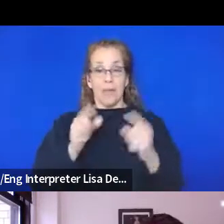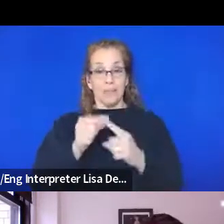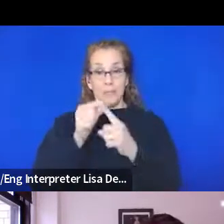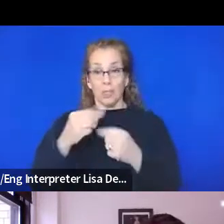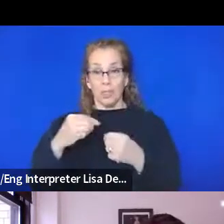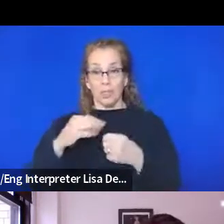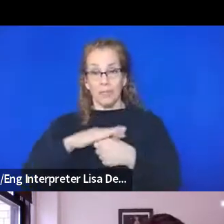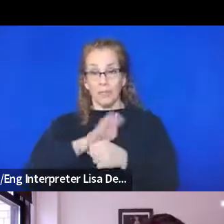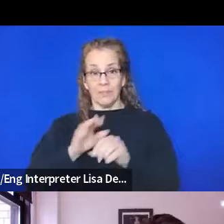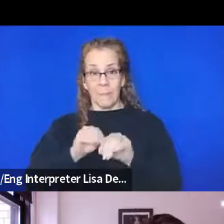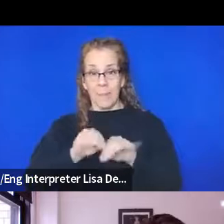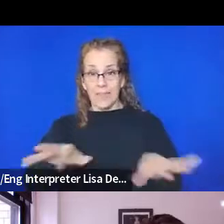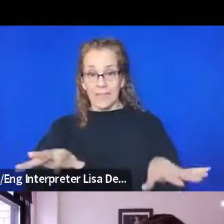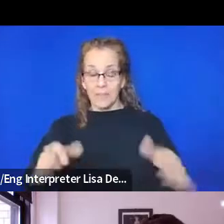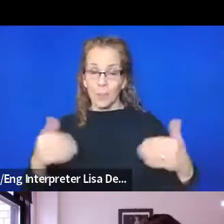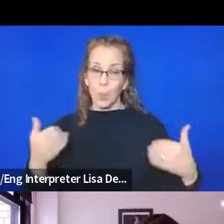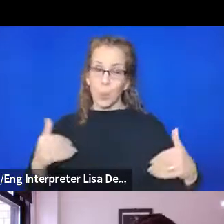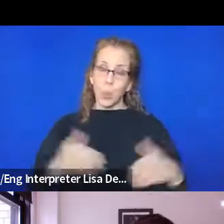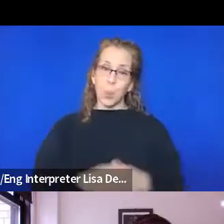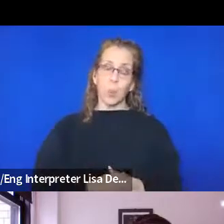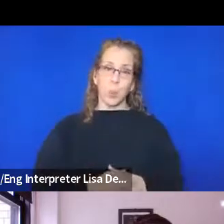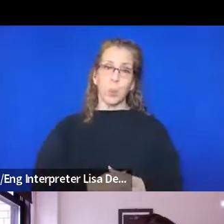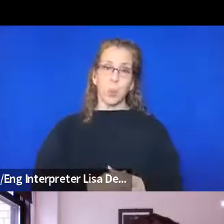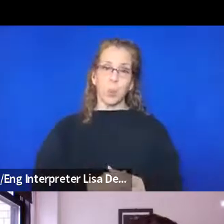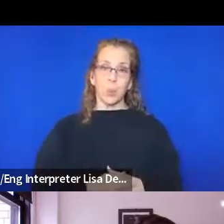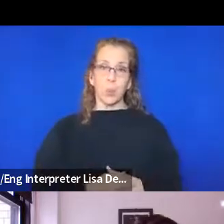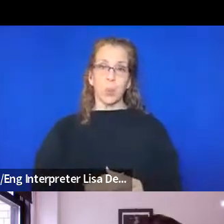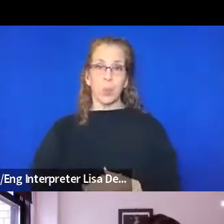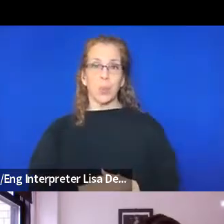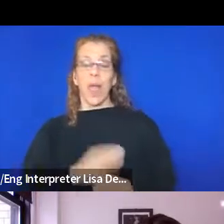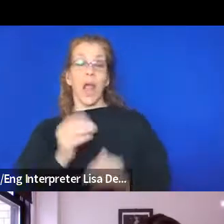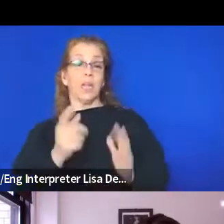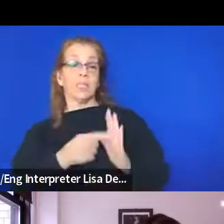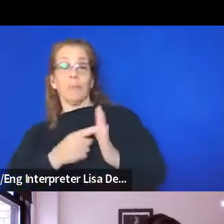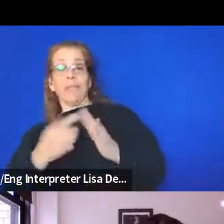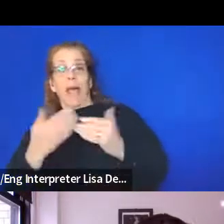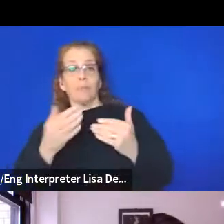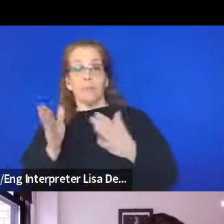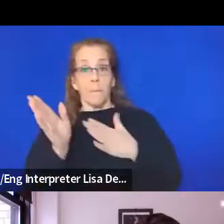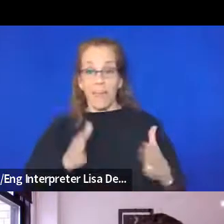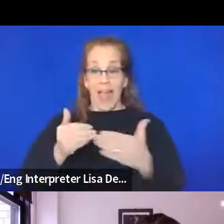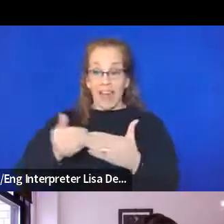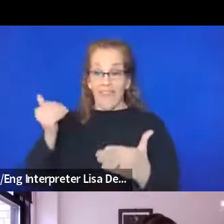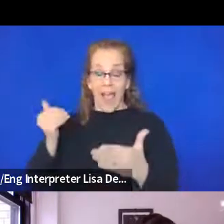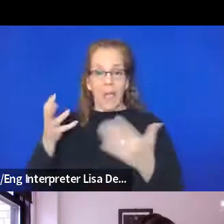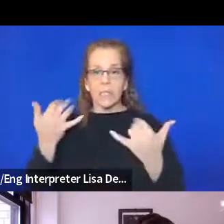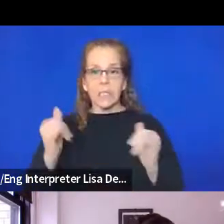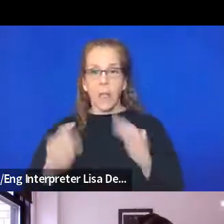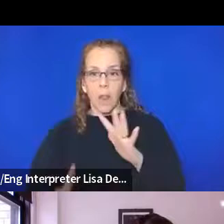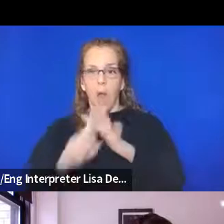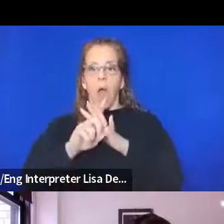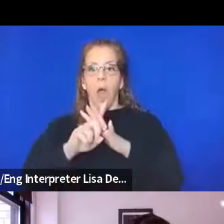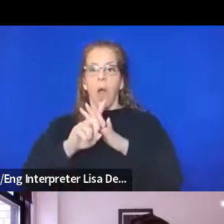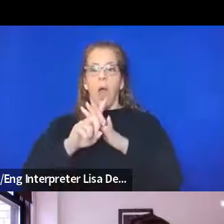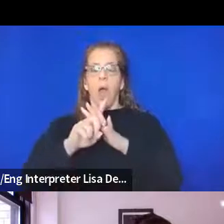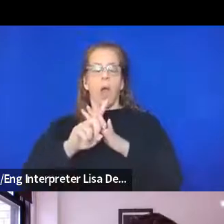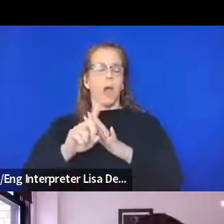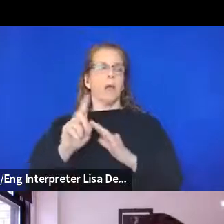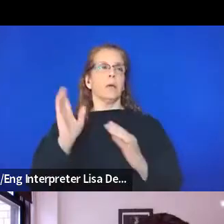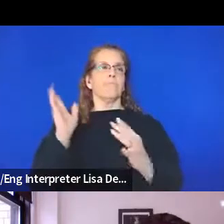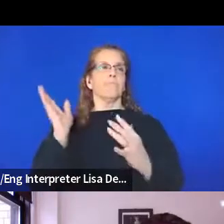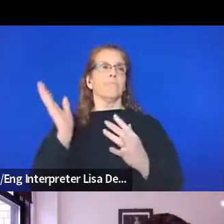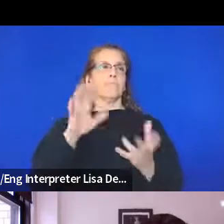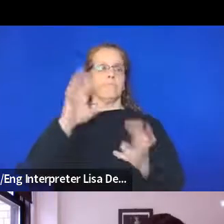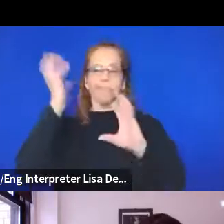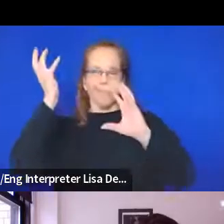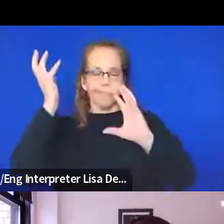know, sometimes, and sometimes you plan in advance and you still get thrown something that you weren't expecting, and the advance time doesn't